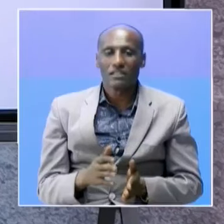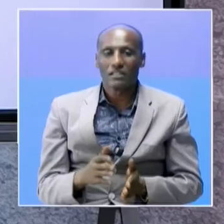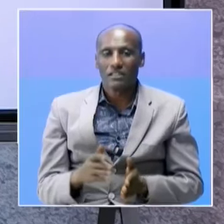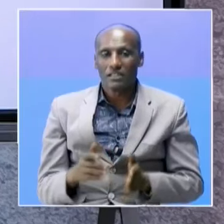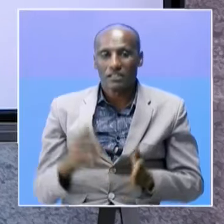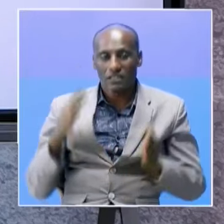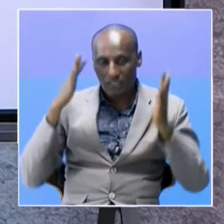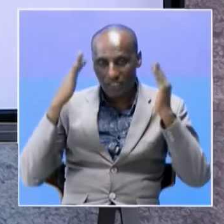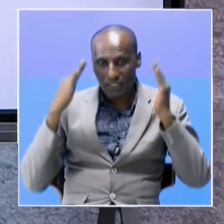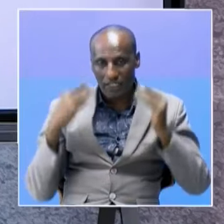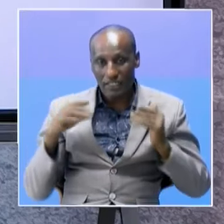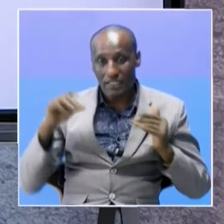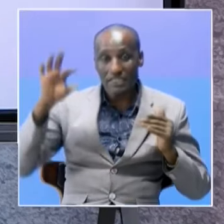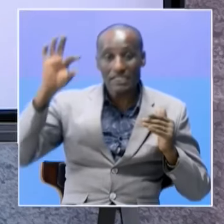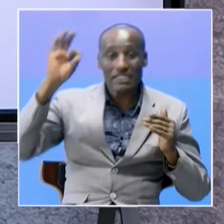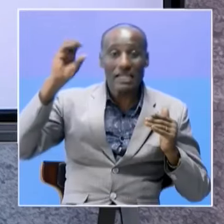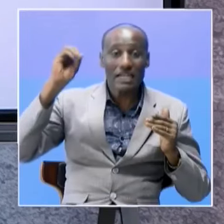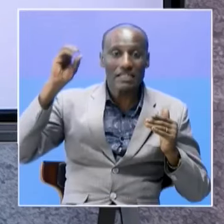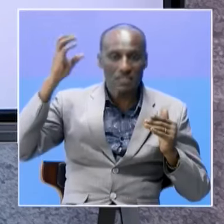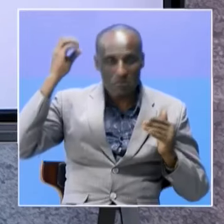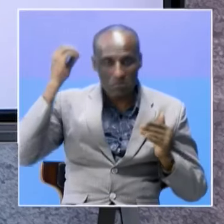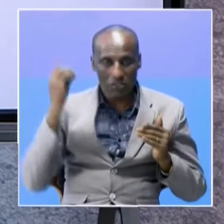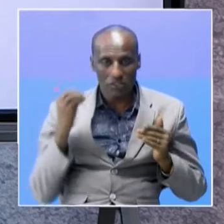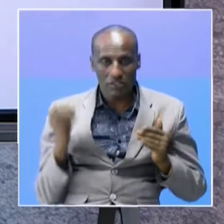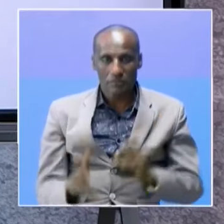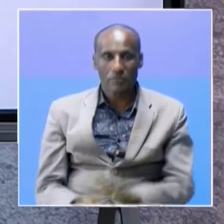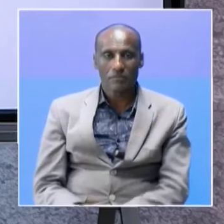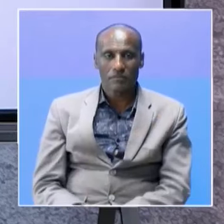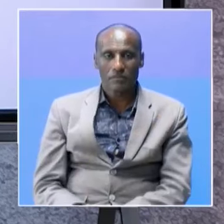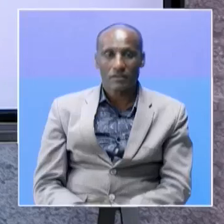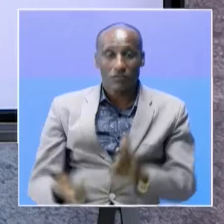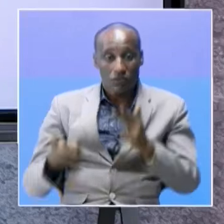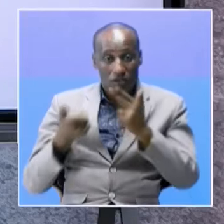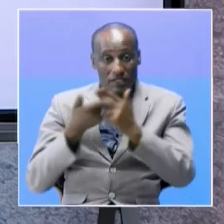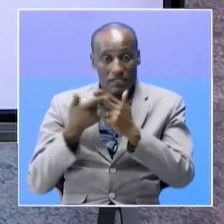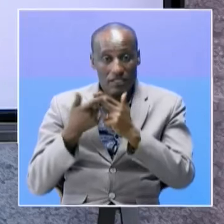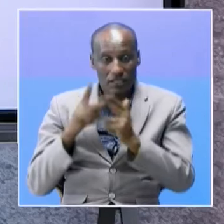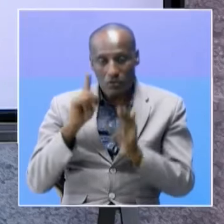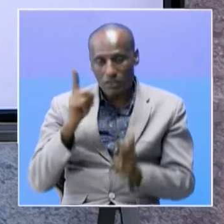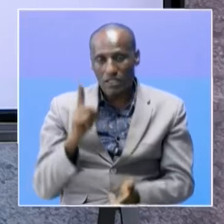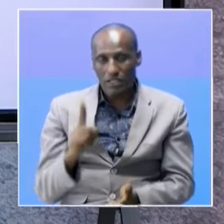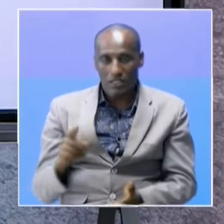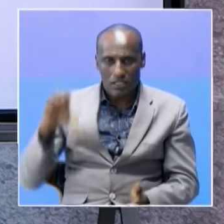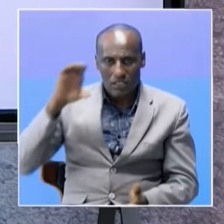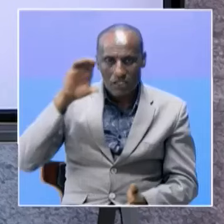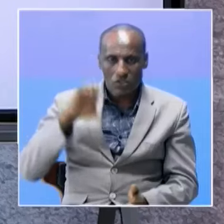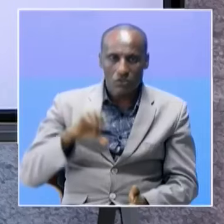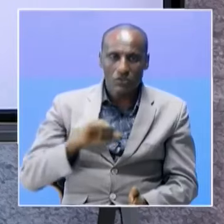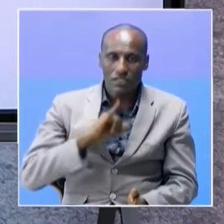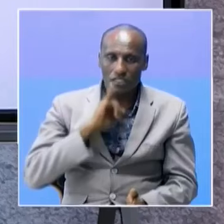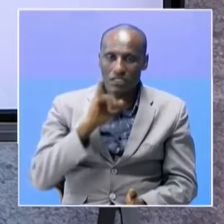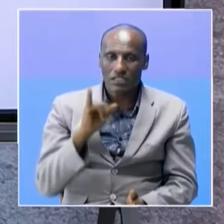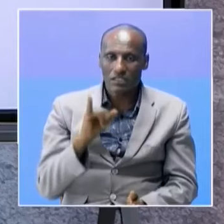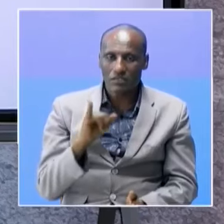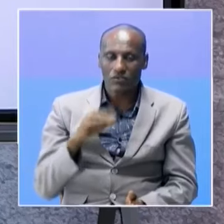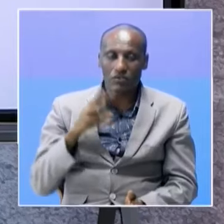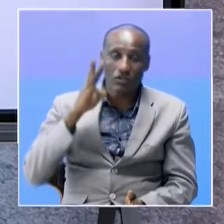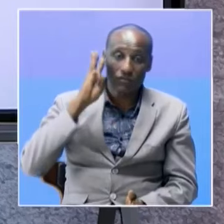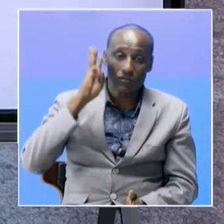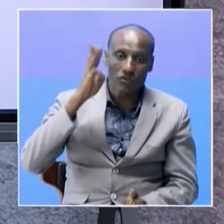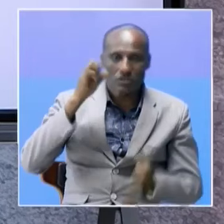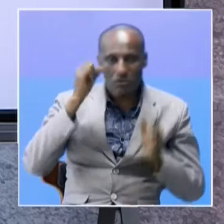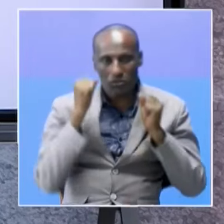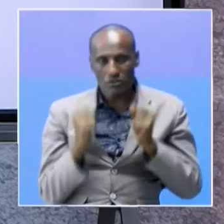is 90%. And for the third one, which is should is for a future